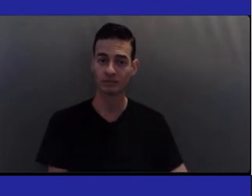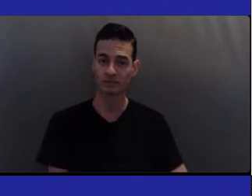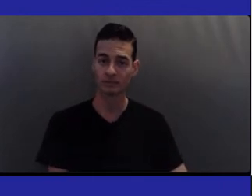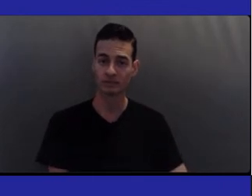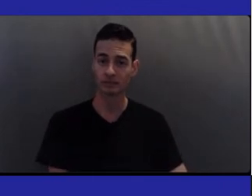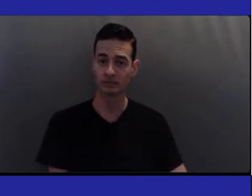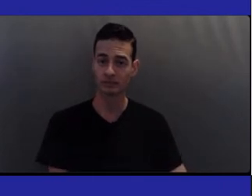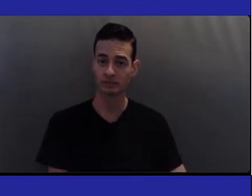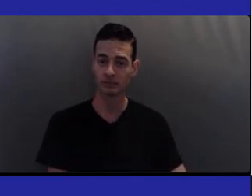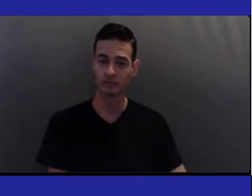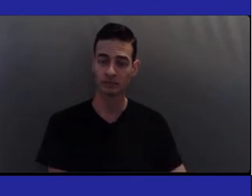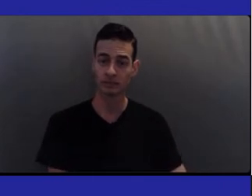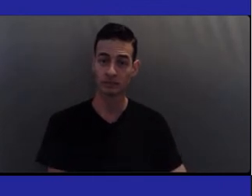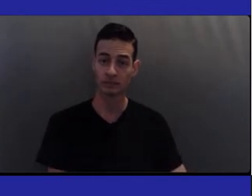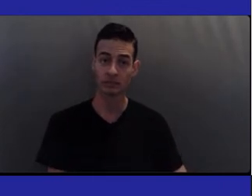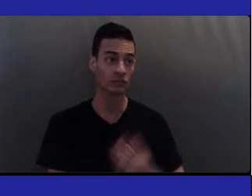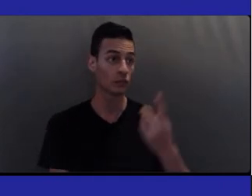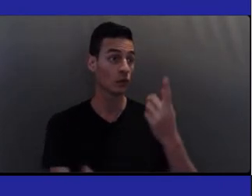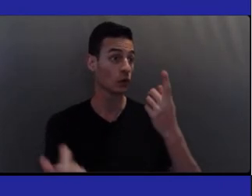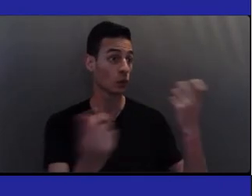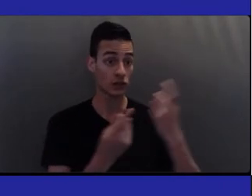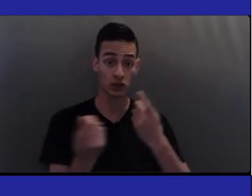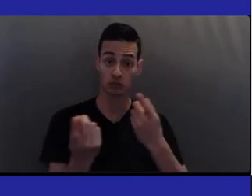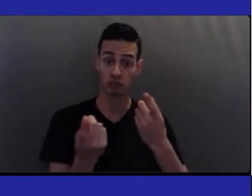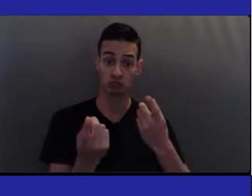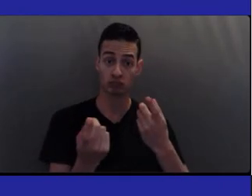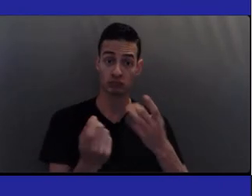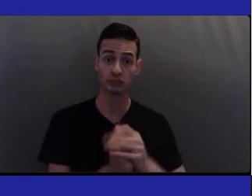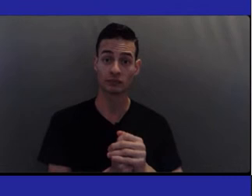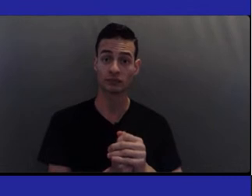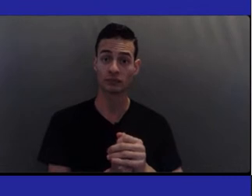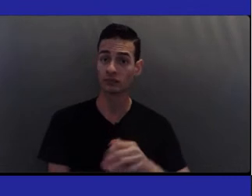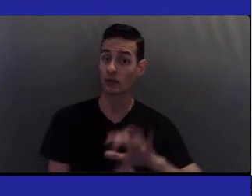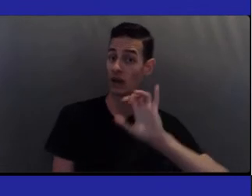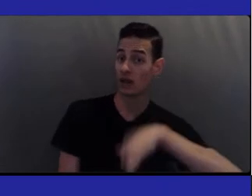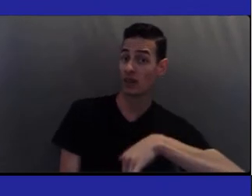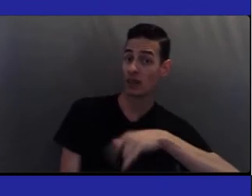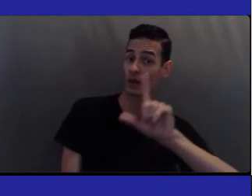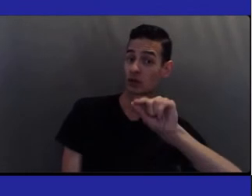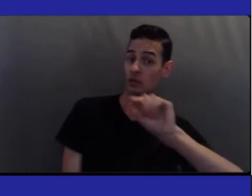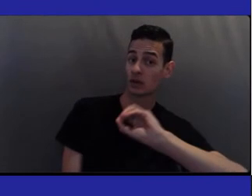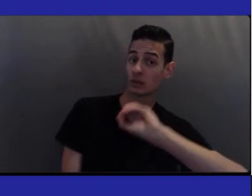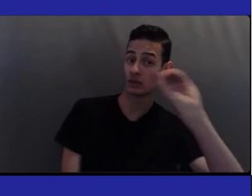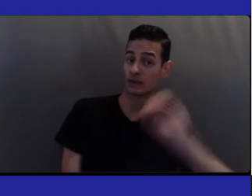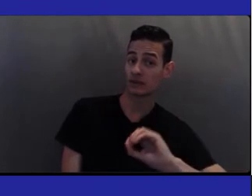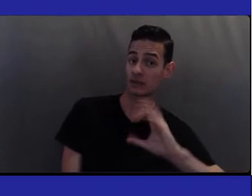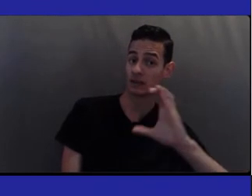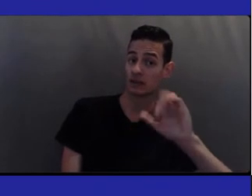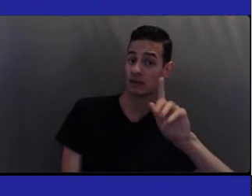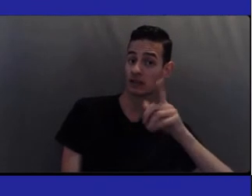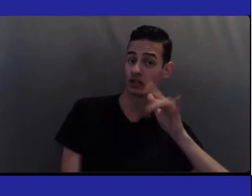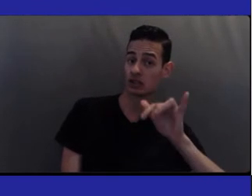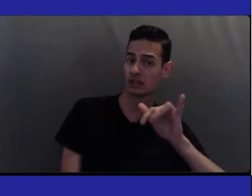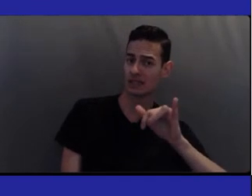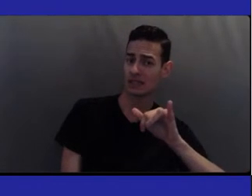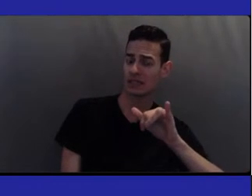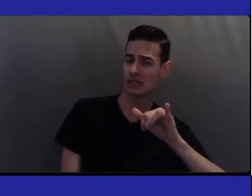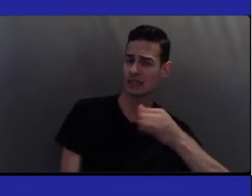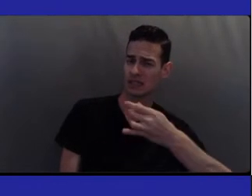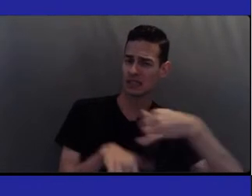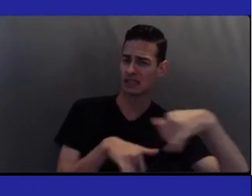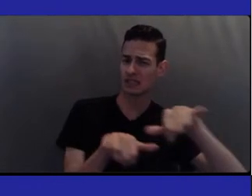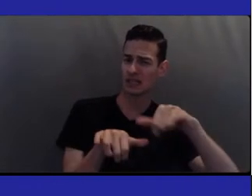Any questions from board members? Is that 20% contingency sort of industry standard for this kind of